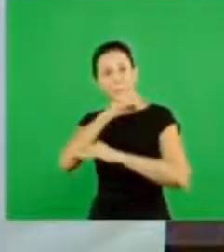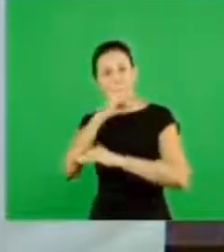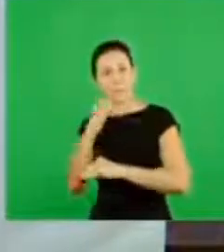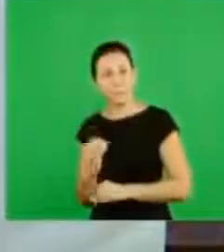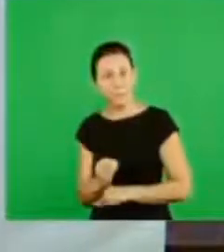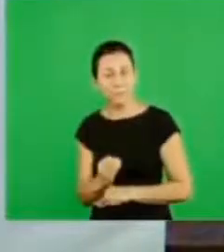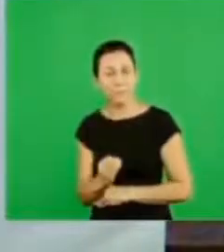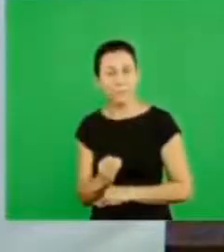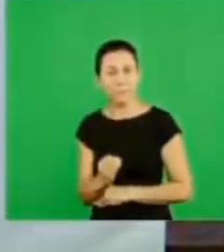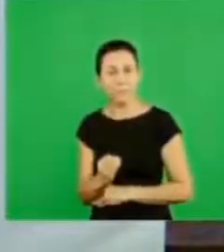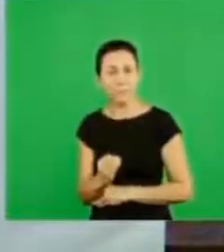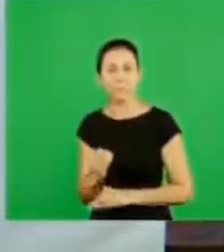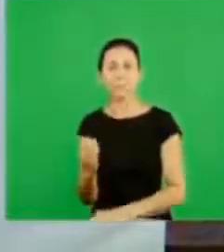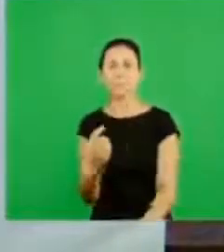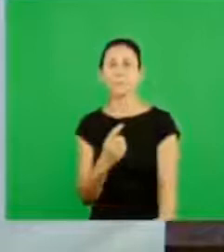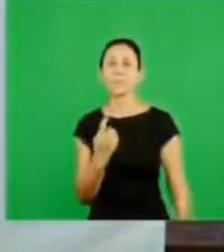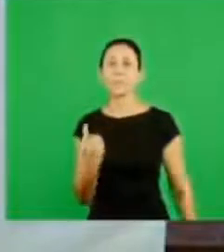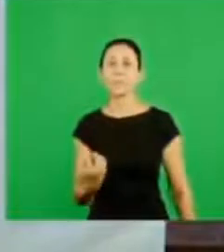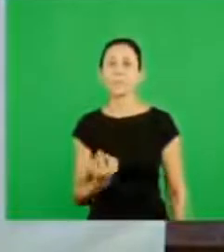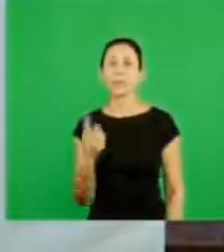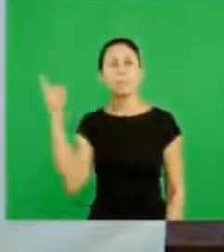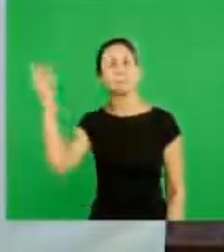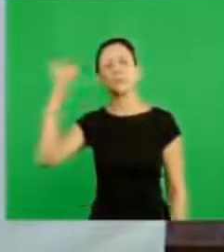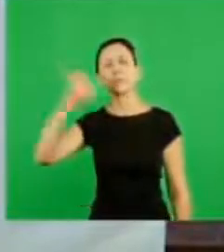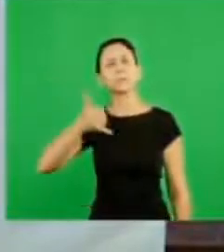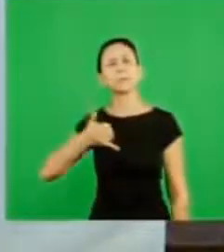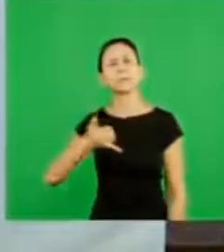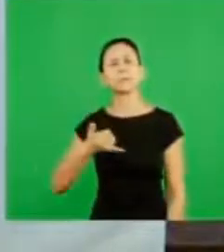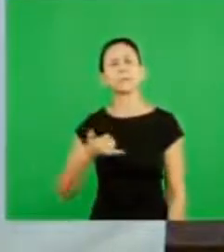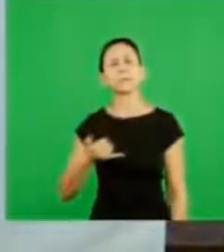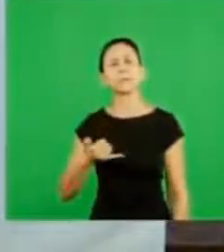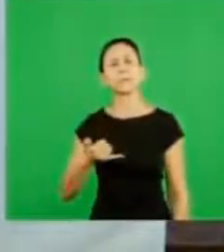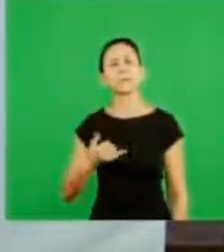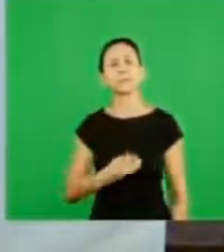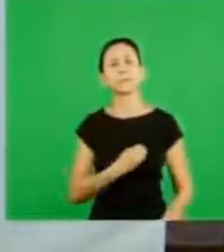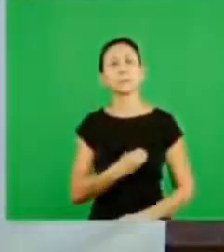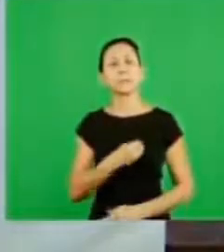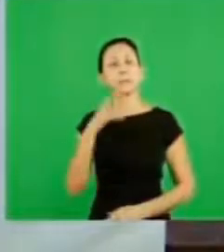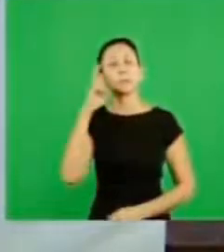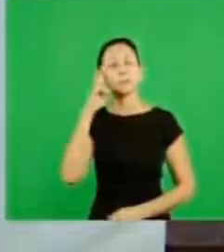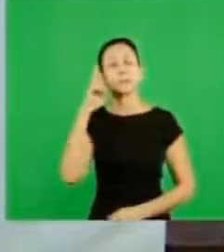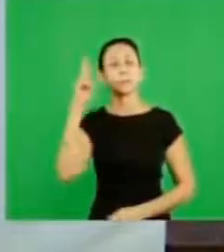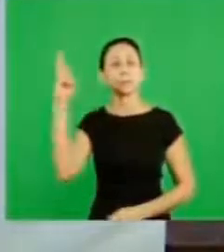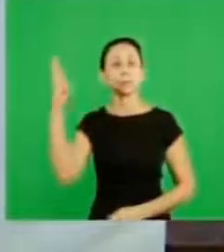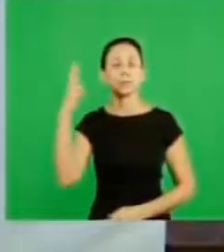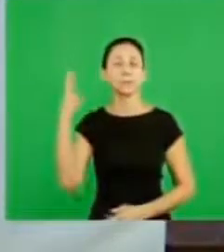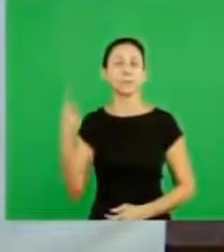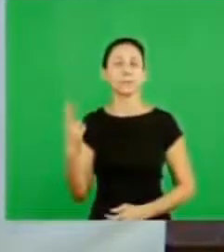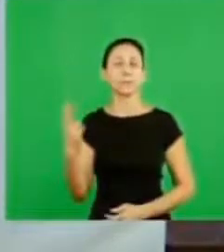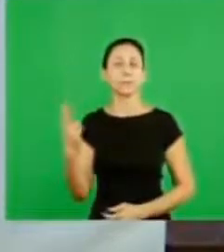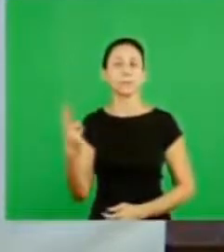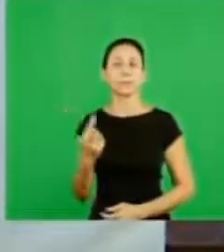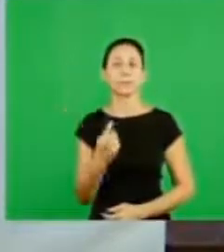more that the watchmen await for the morning break.